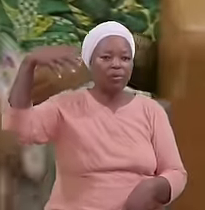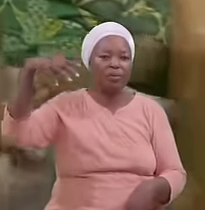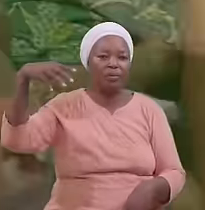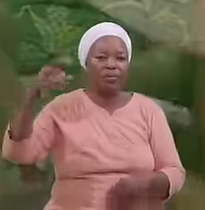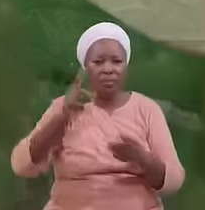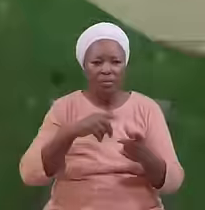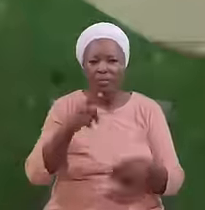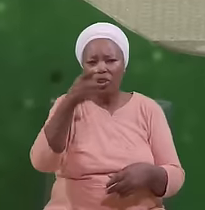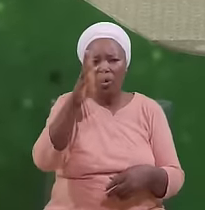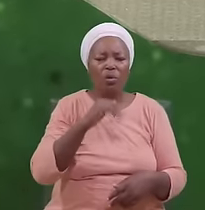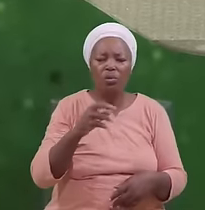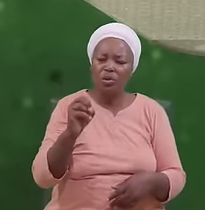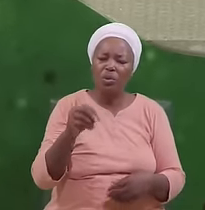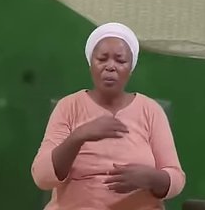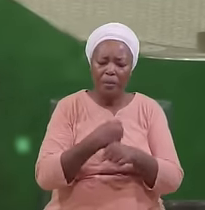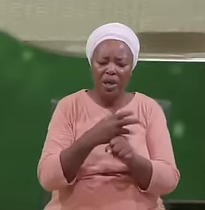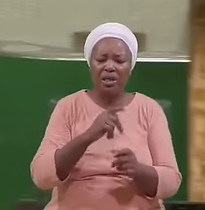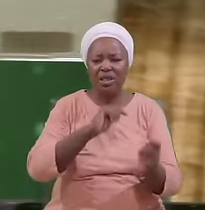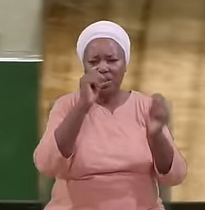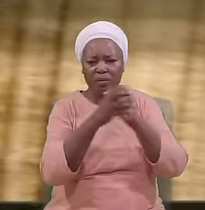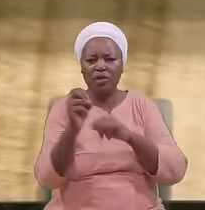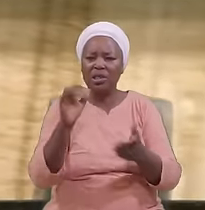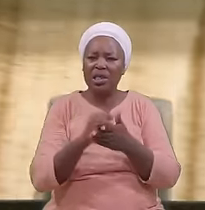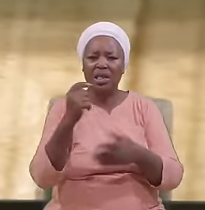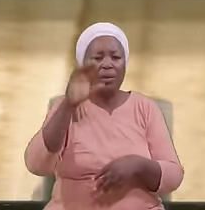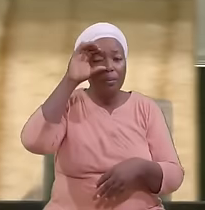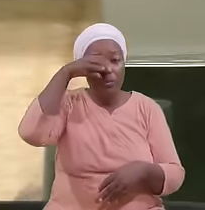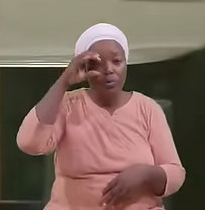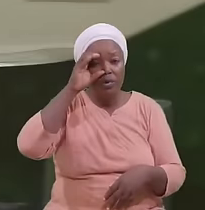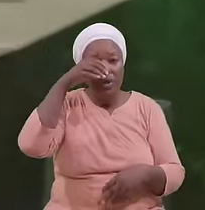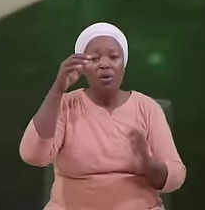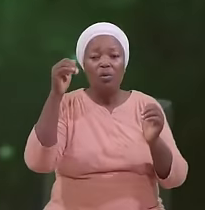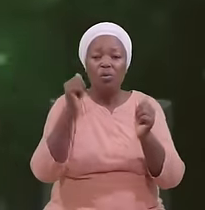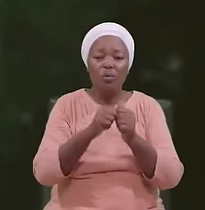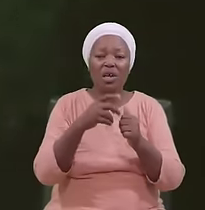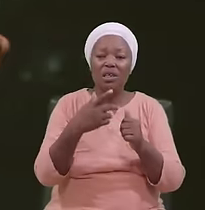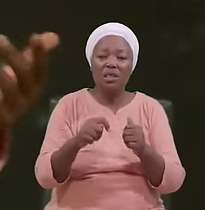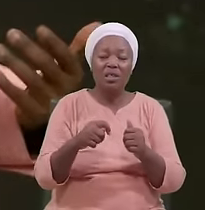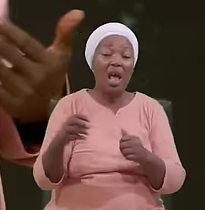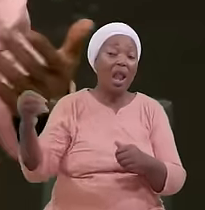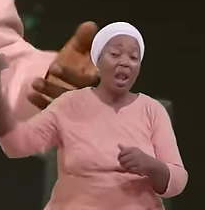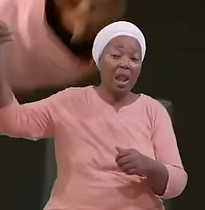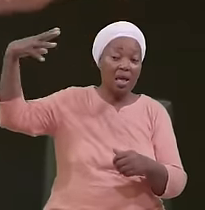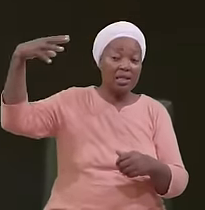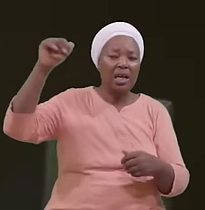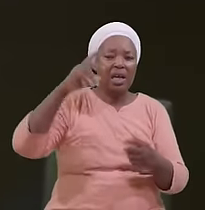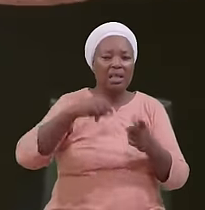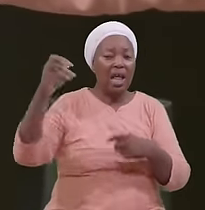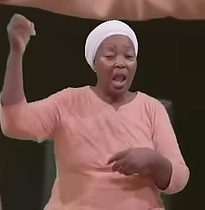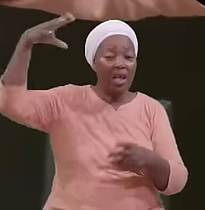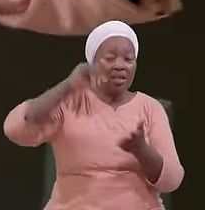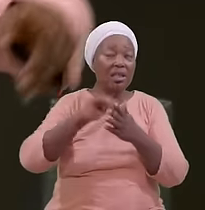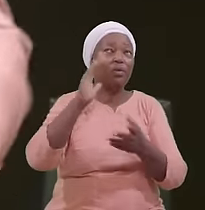make a transformation that the moon with the weak light, the light that will come from